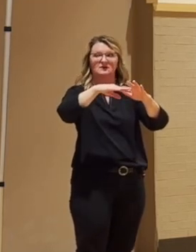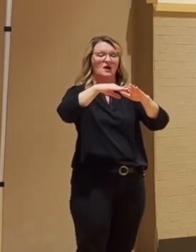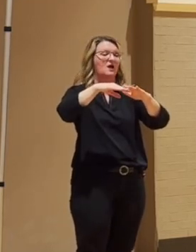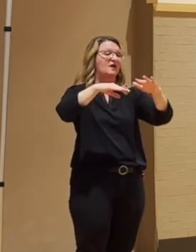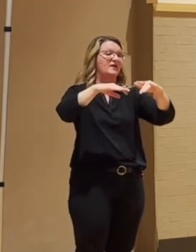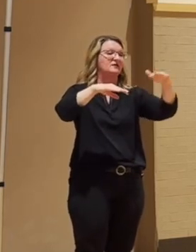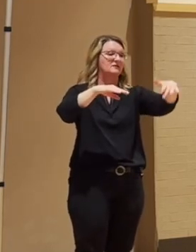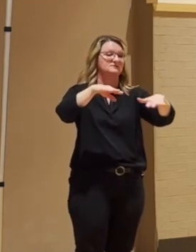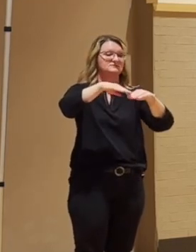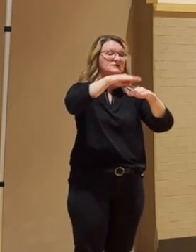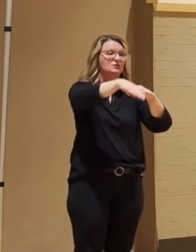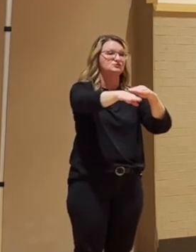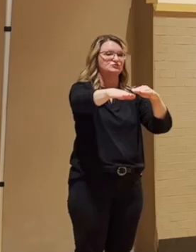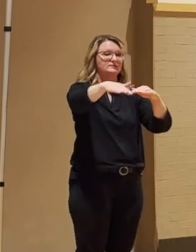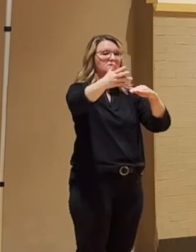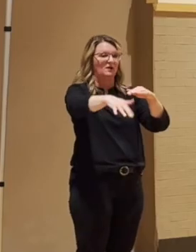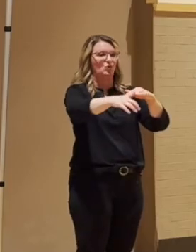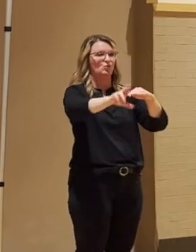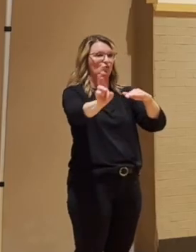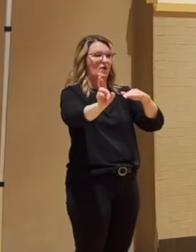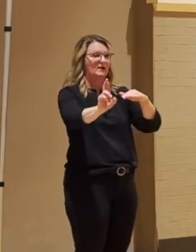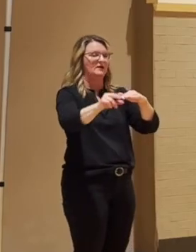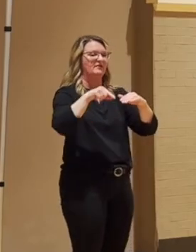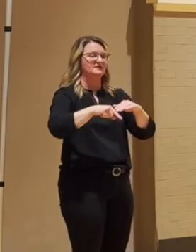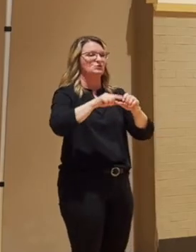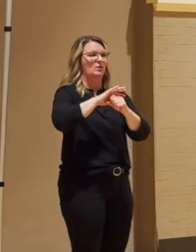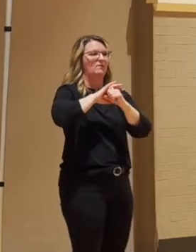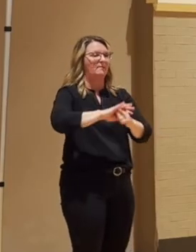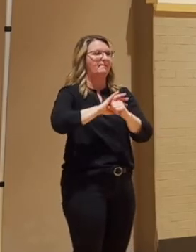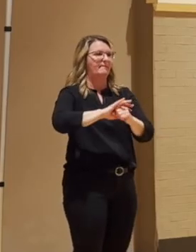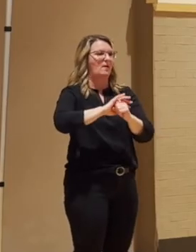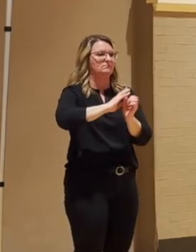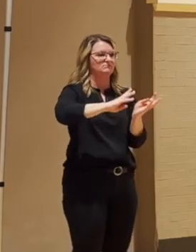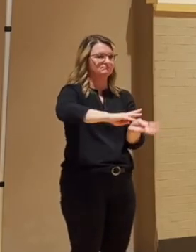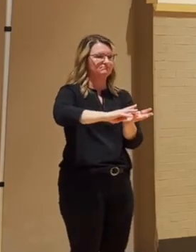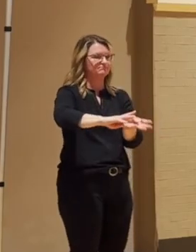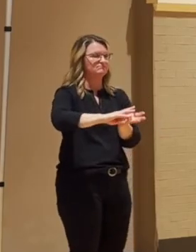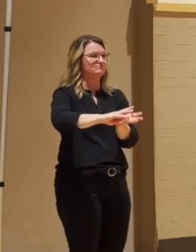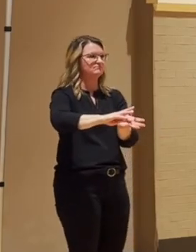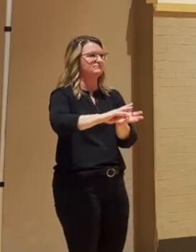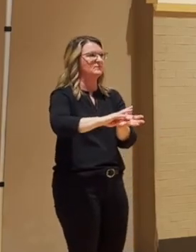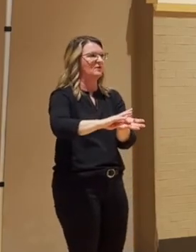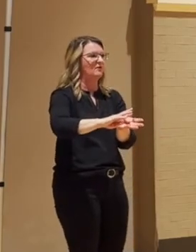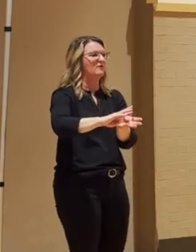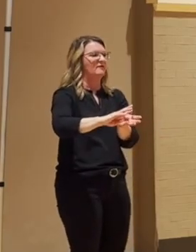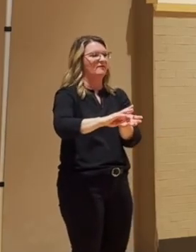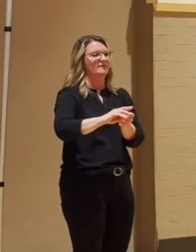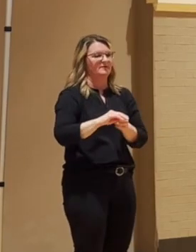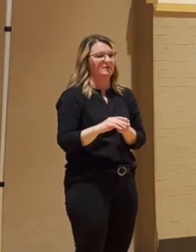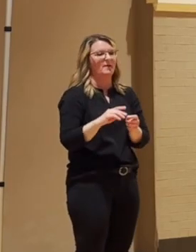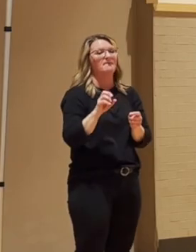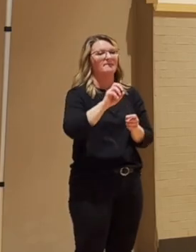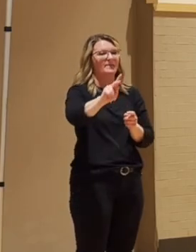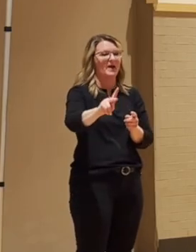downstream, the Amherst Quarry Pump Station pumps stored flows from the quarry back